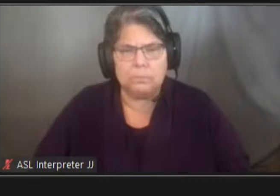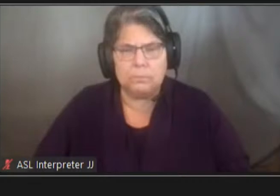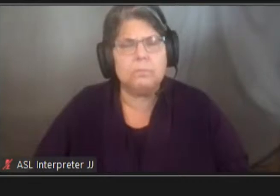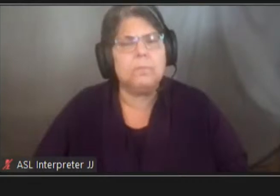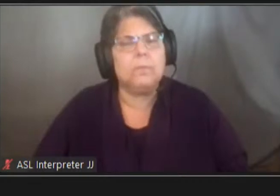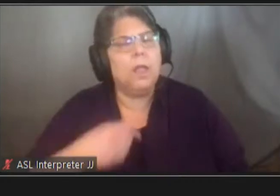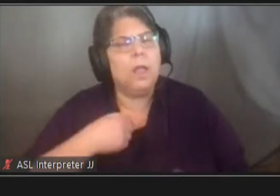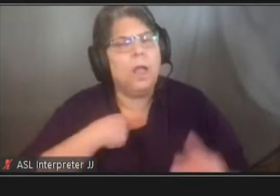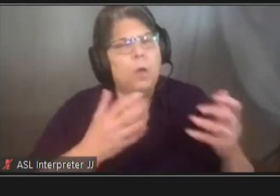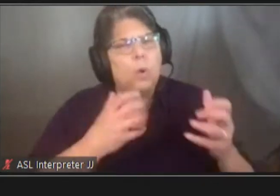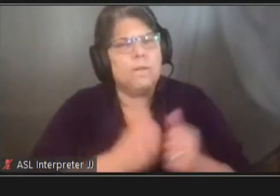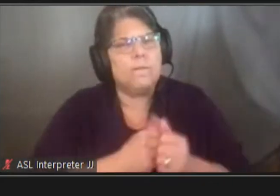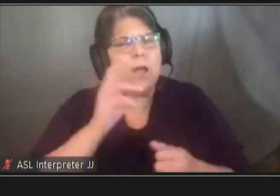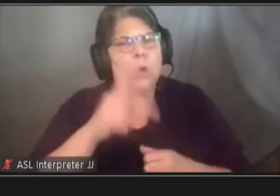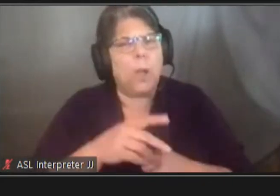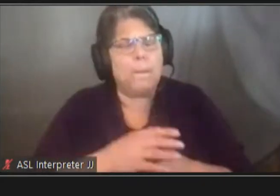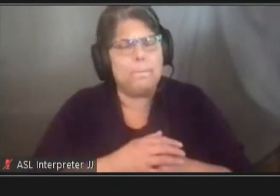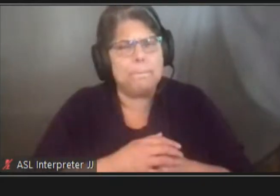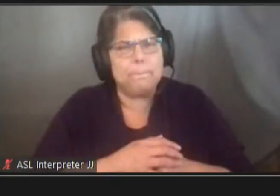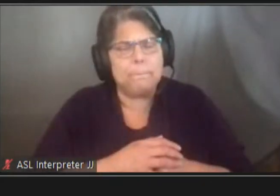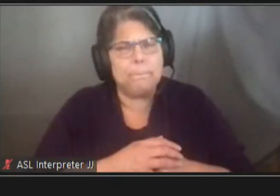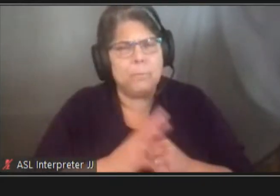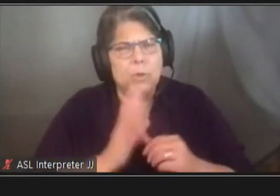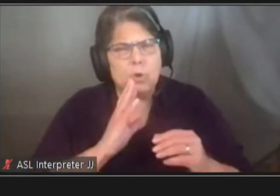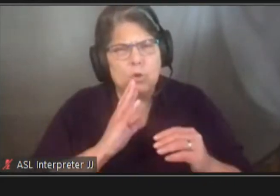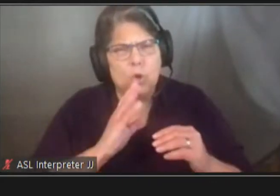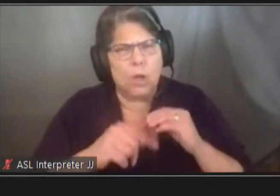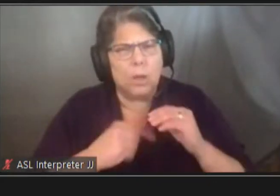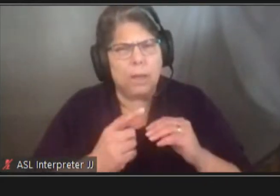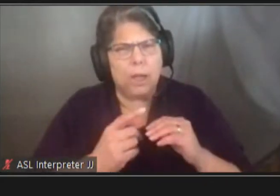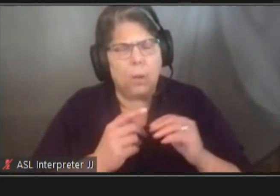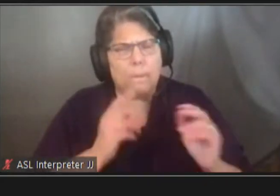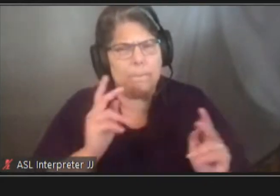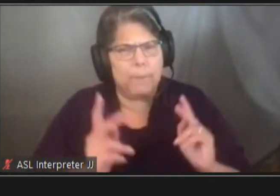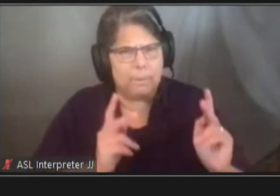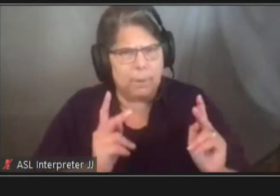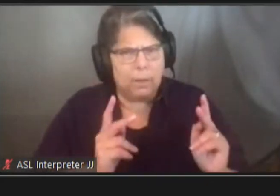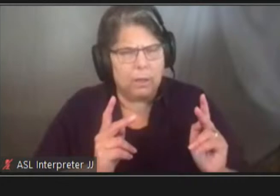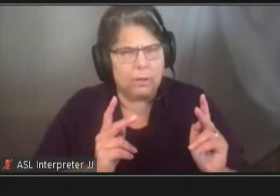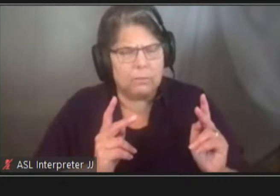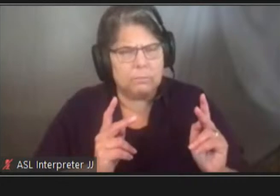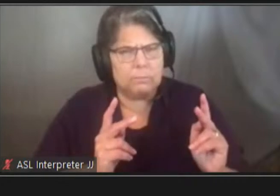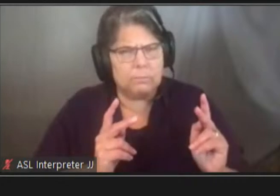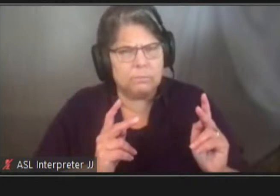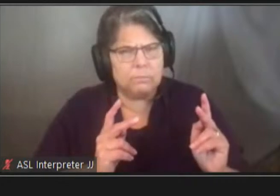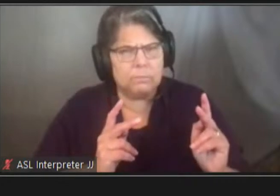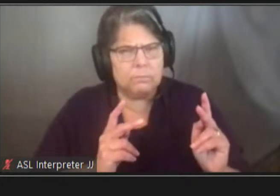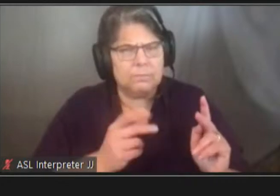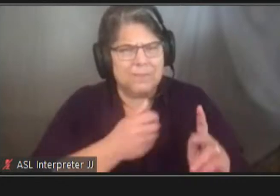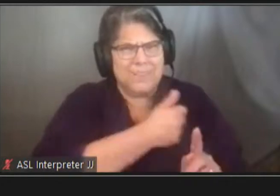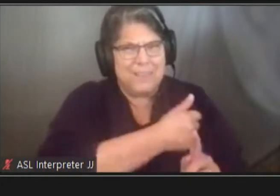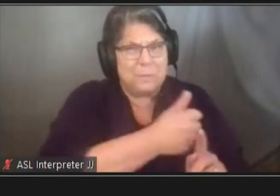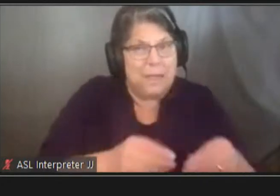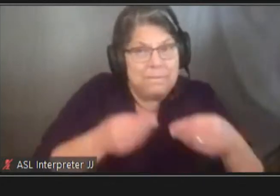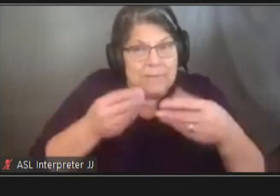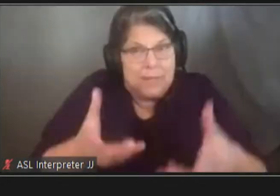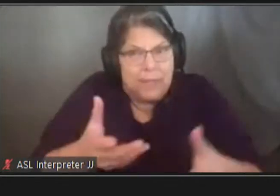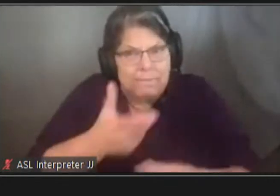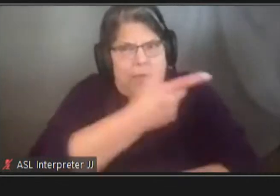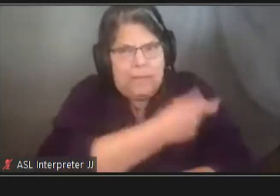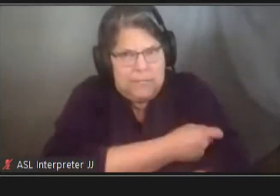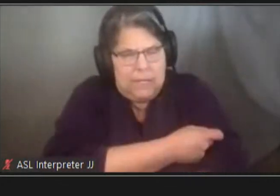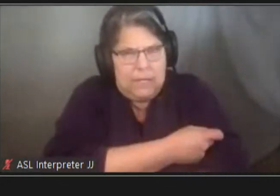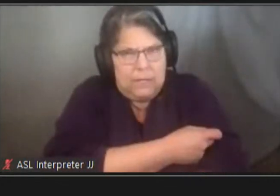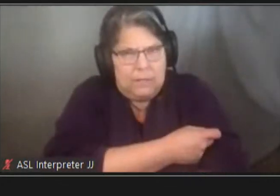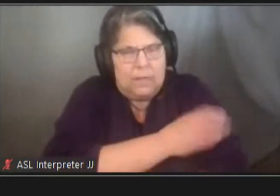I just want to follow up on the issue about people who are administering the vaccines for public health at the clinics.